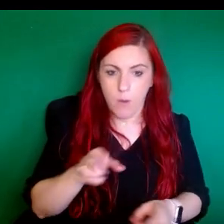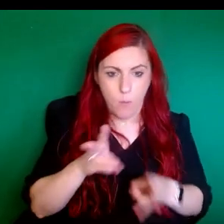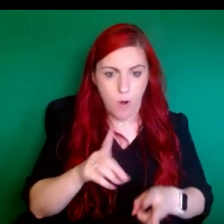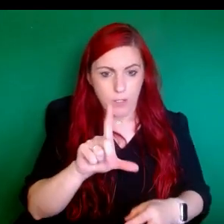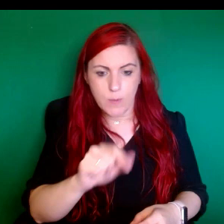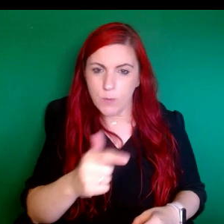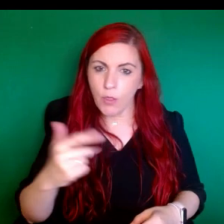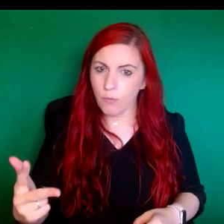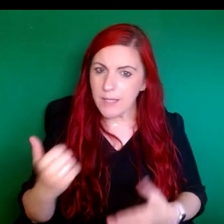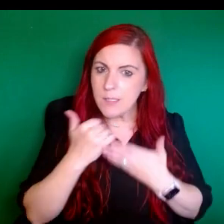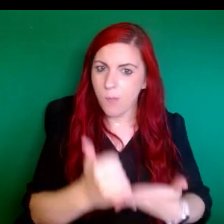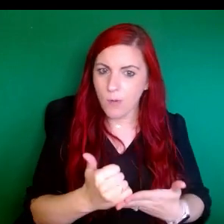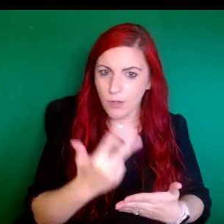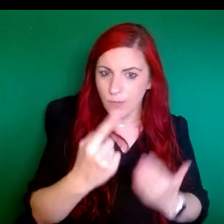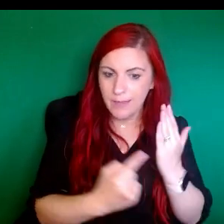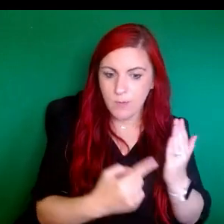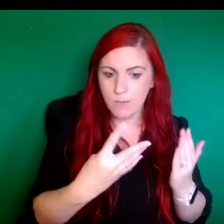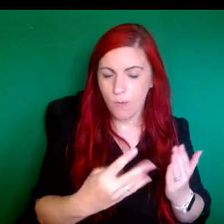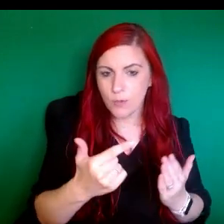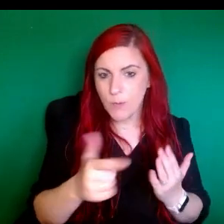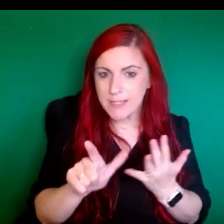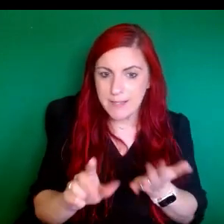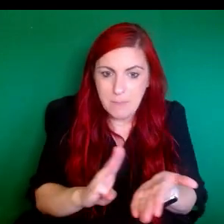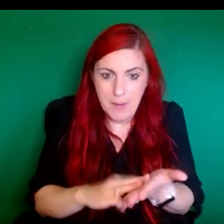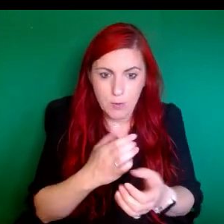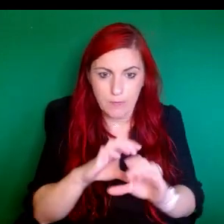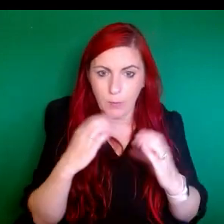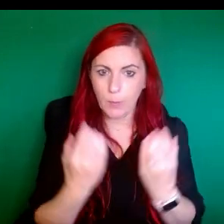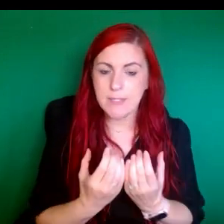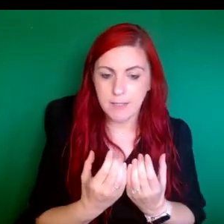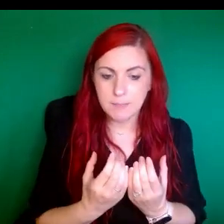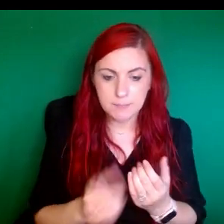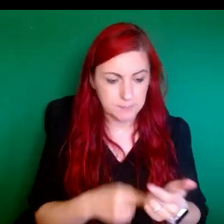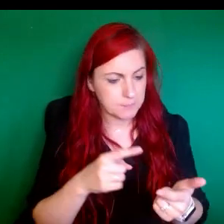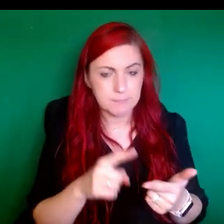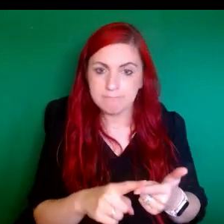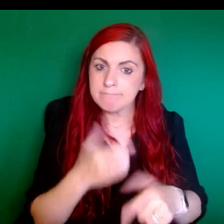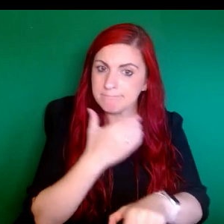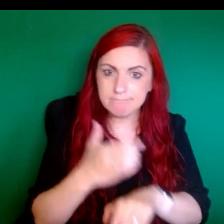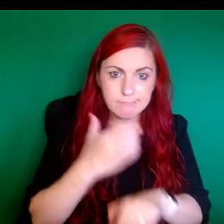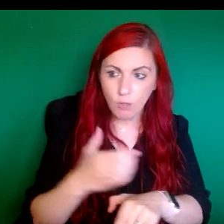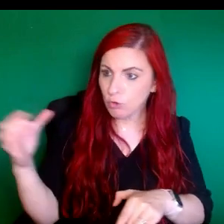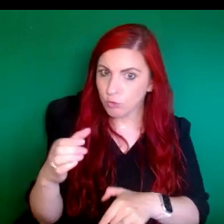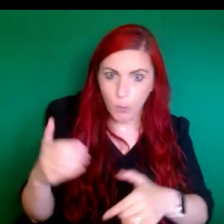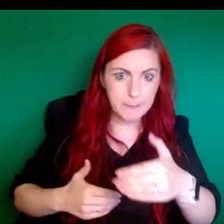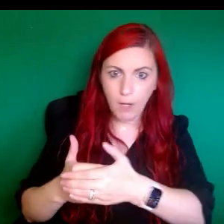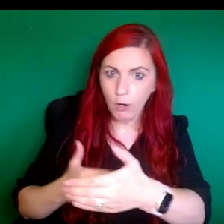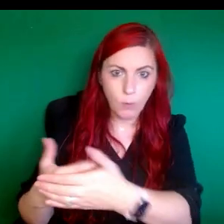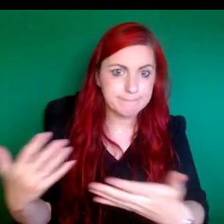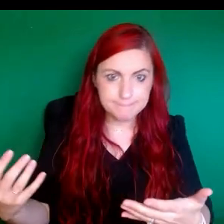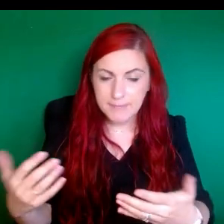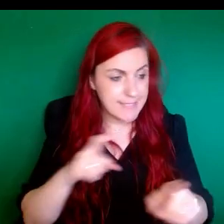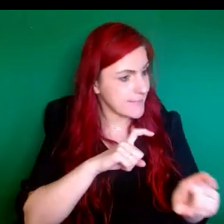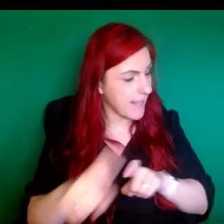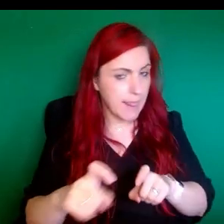3,427 members of the community. Despite the ongoing recruitment and retention crisis, our staff and volunteers continue to operate